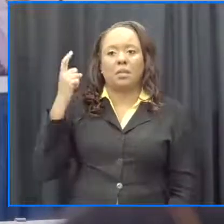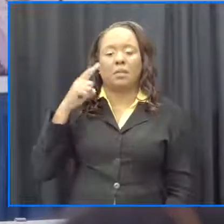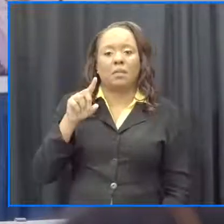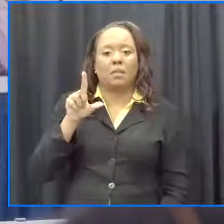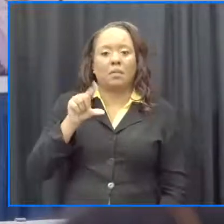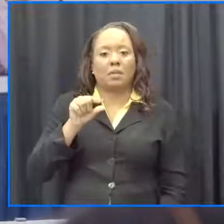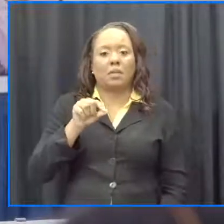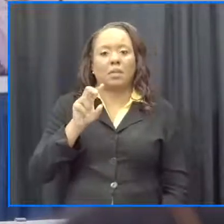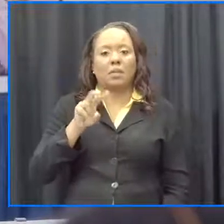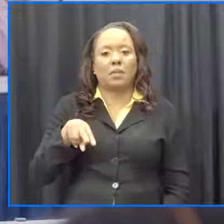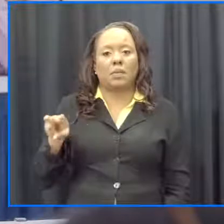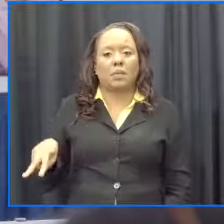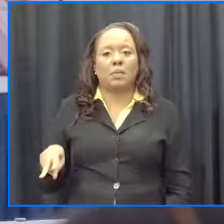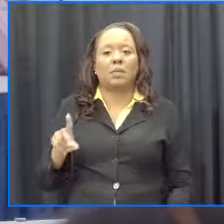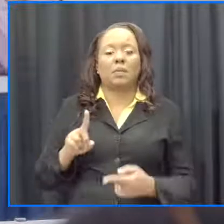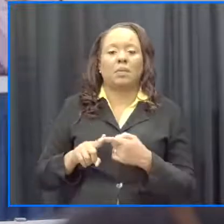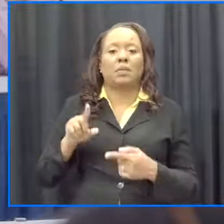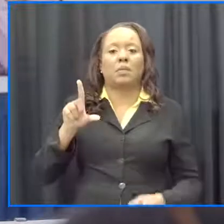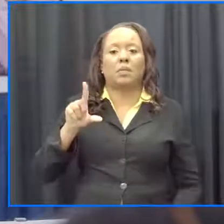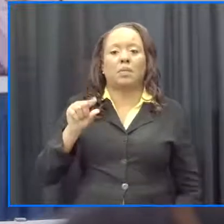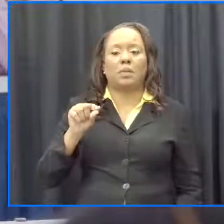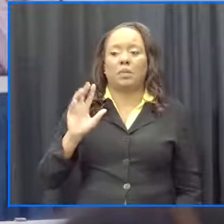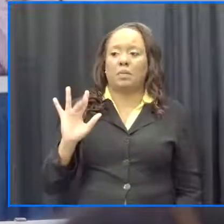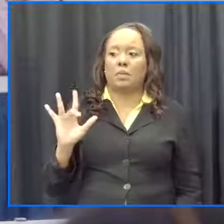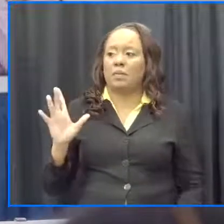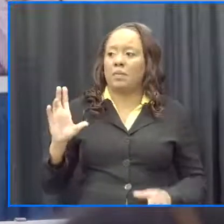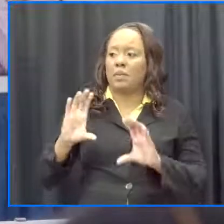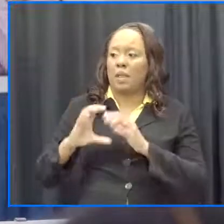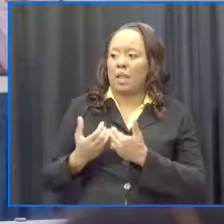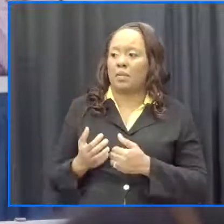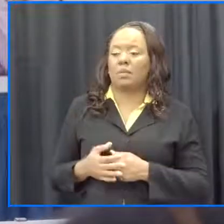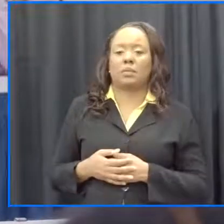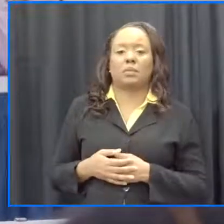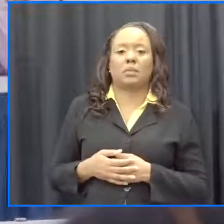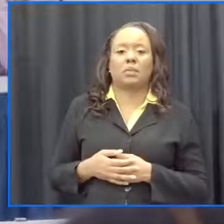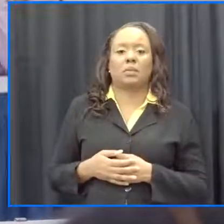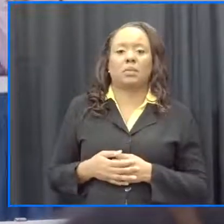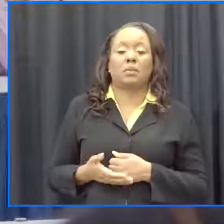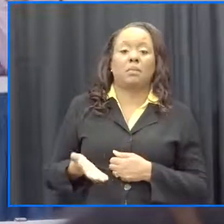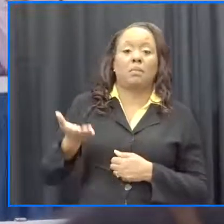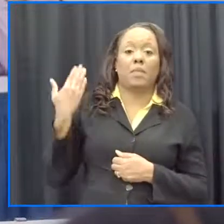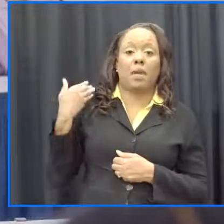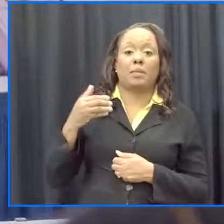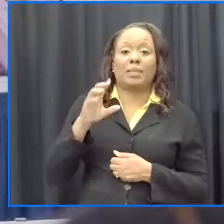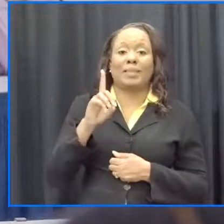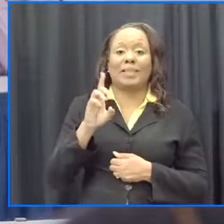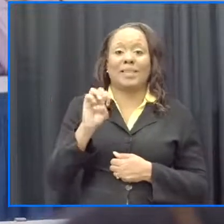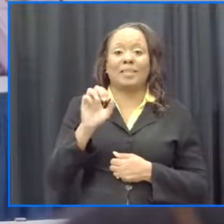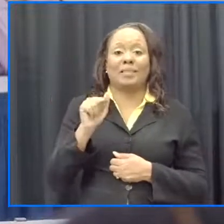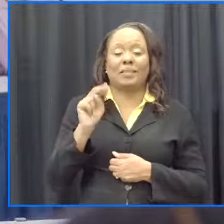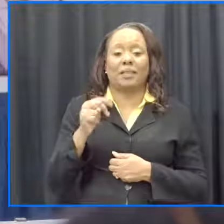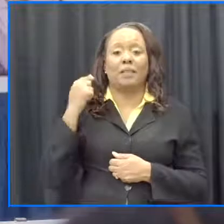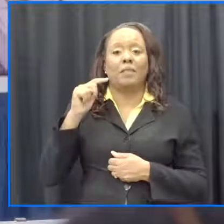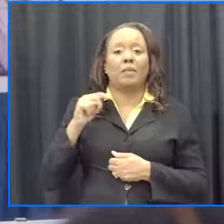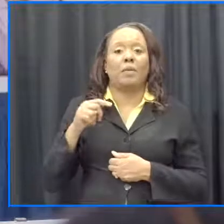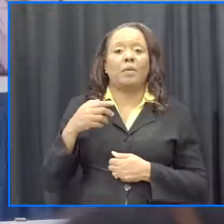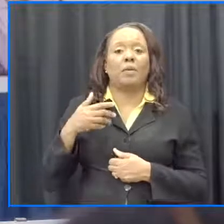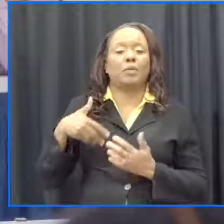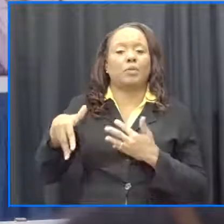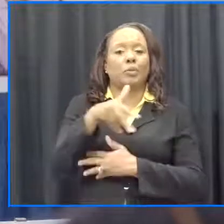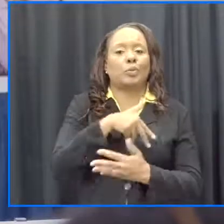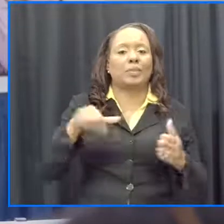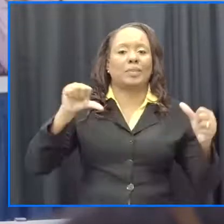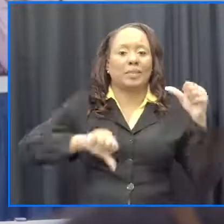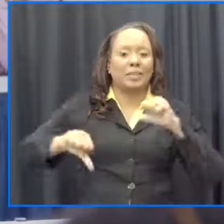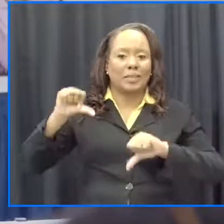the 2022 to 2025 class. She is a former Deputy Dean of the Faculty of